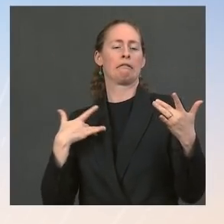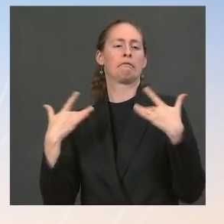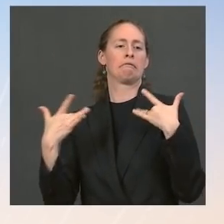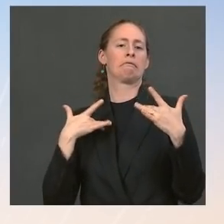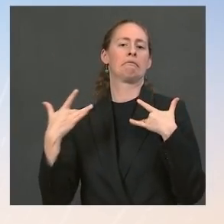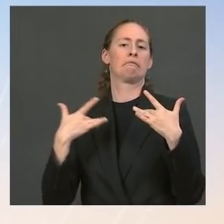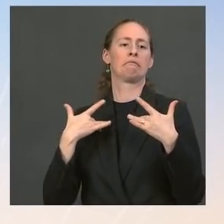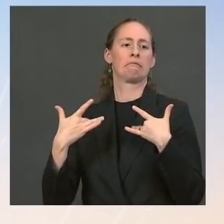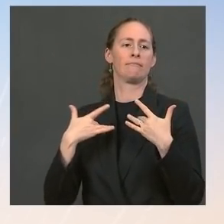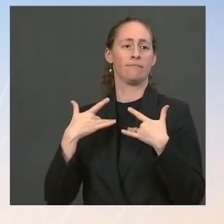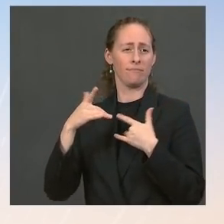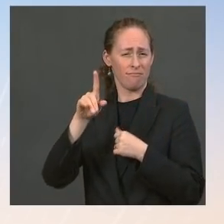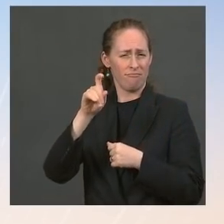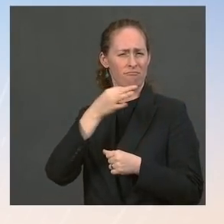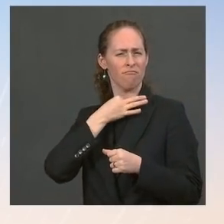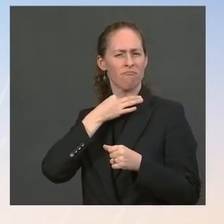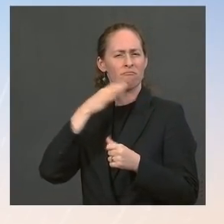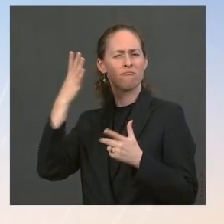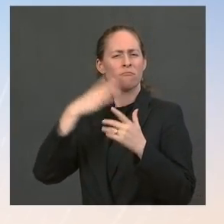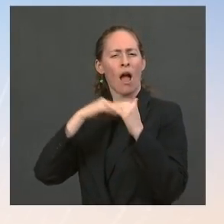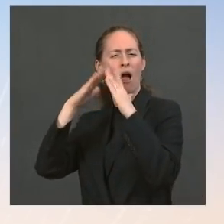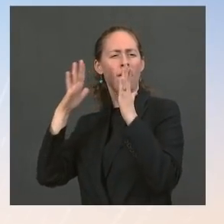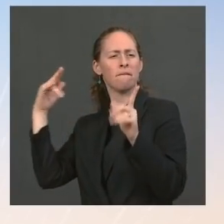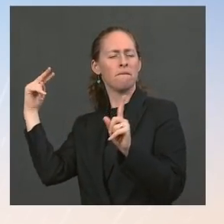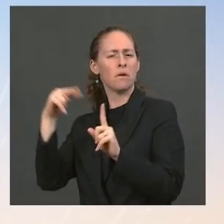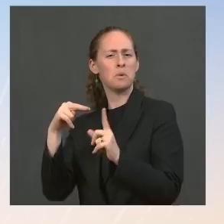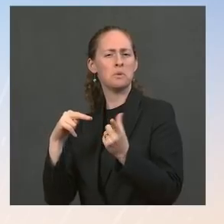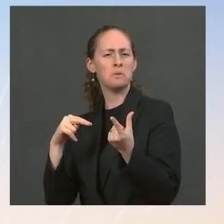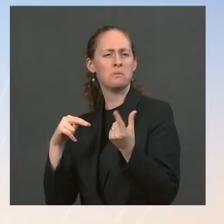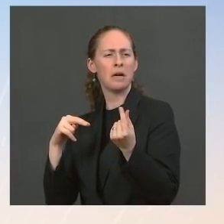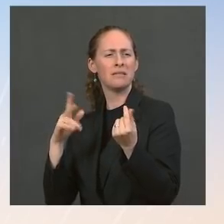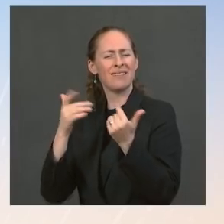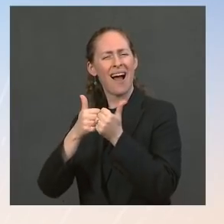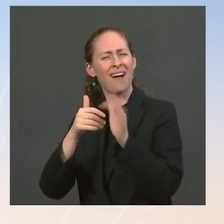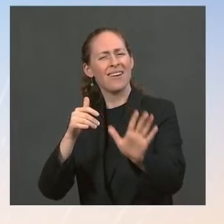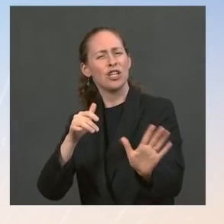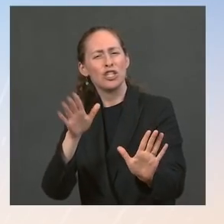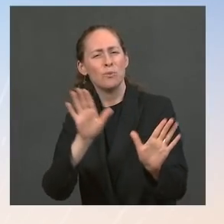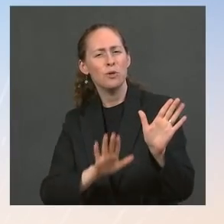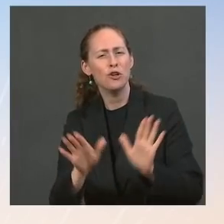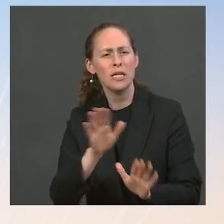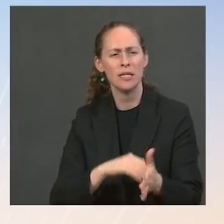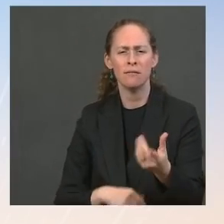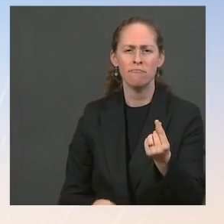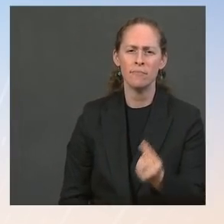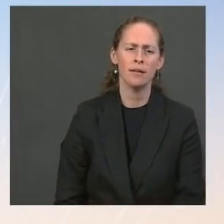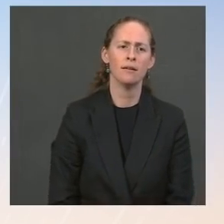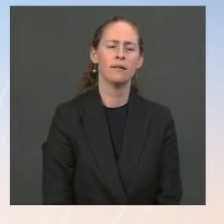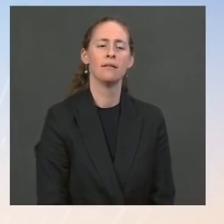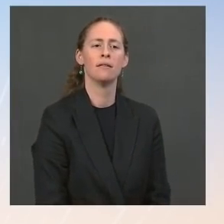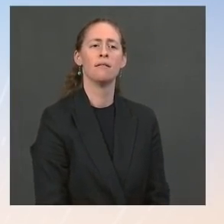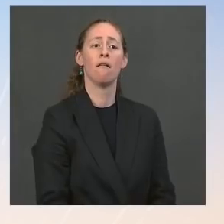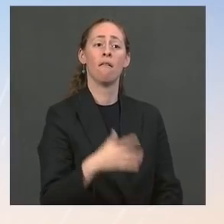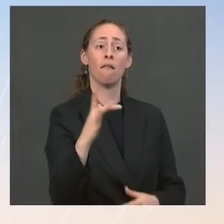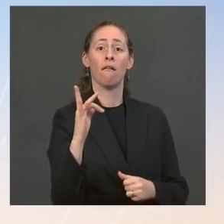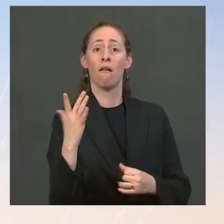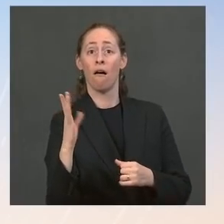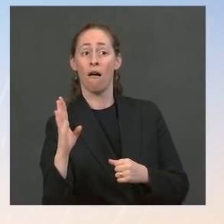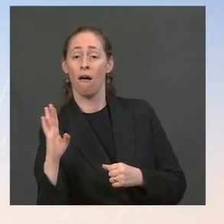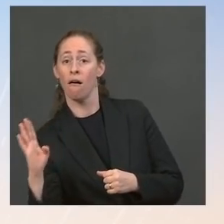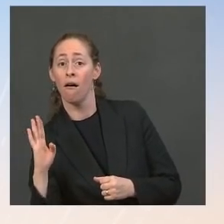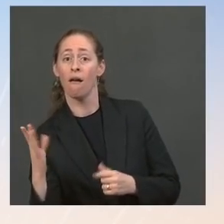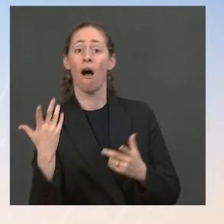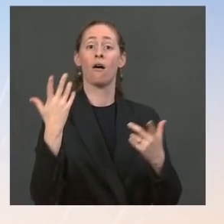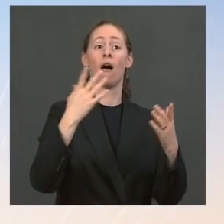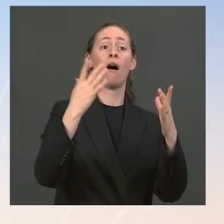what you've done to allay that concern. Well, we've conveyed privately what we've said publicly, and what many, many